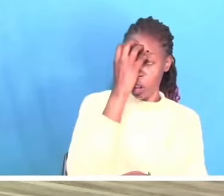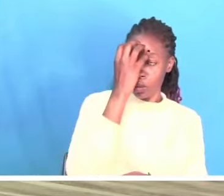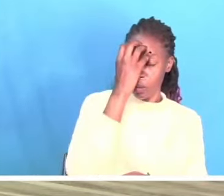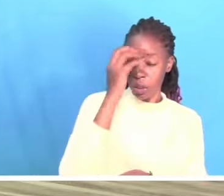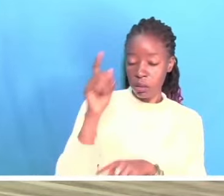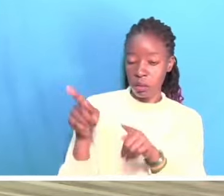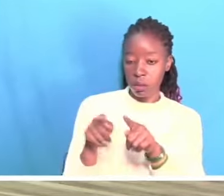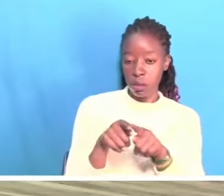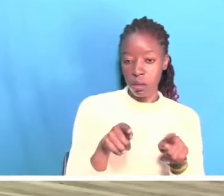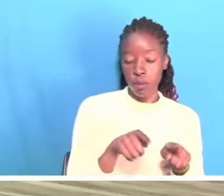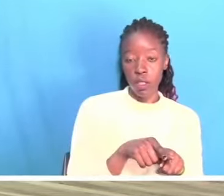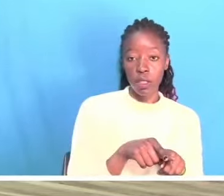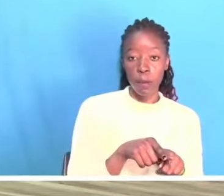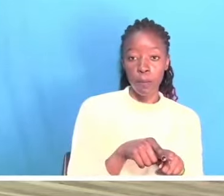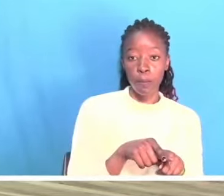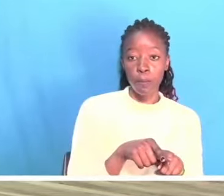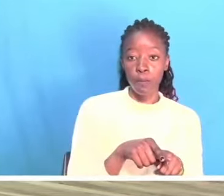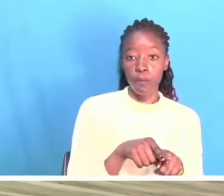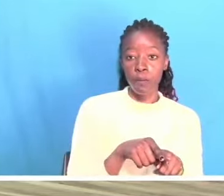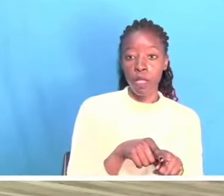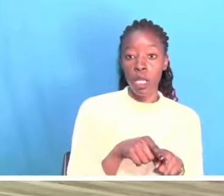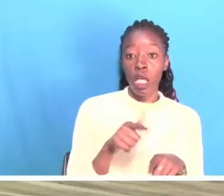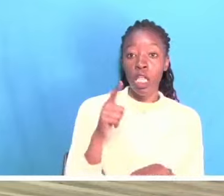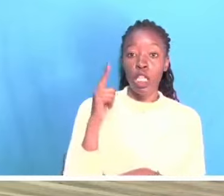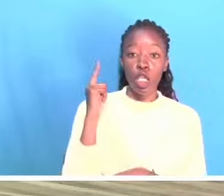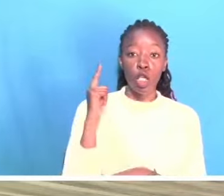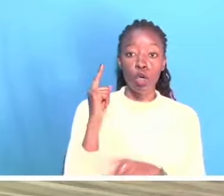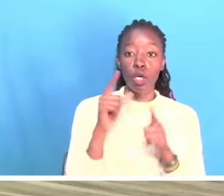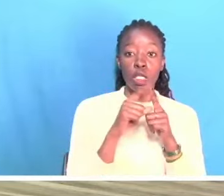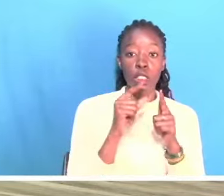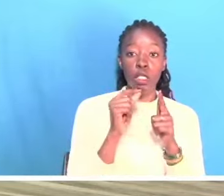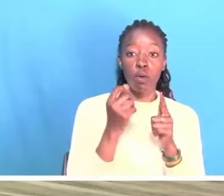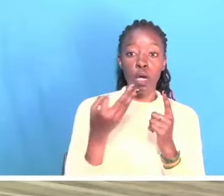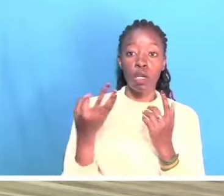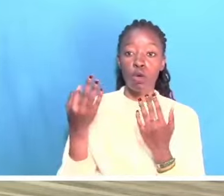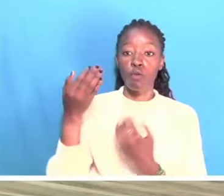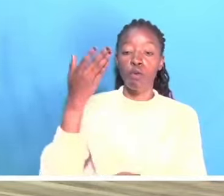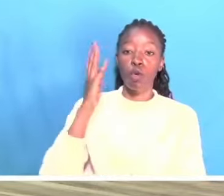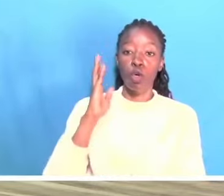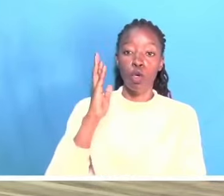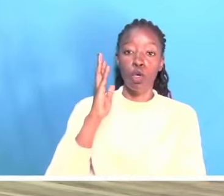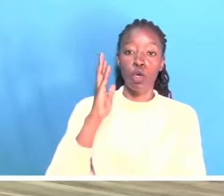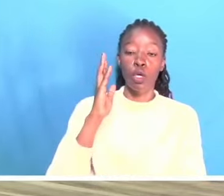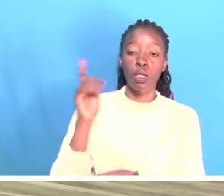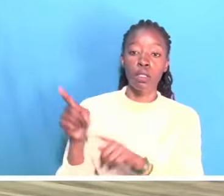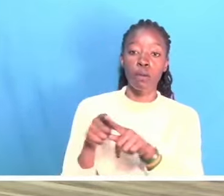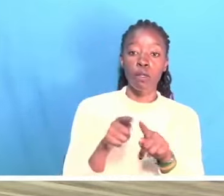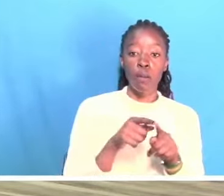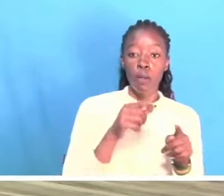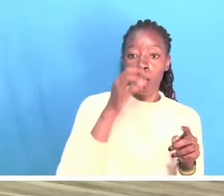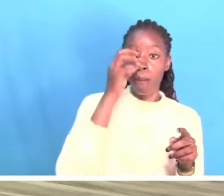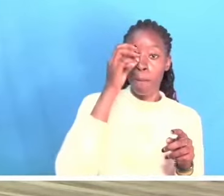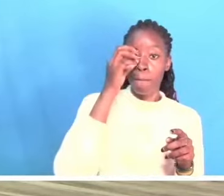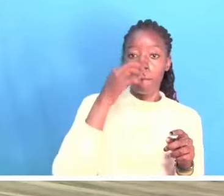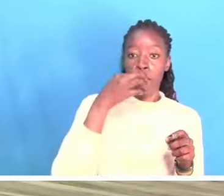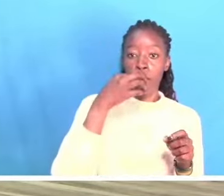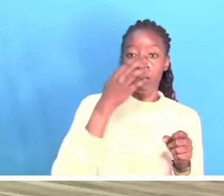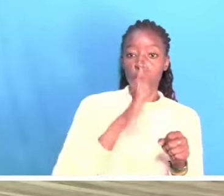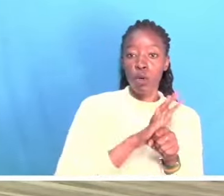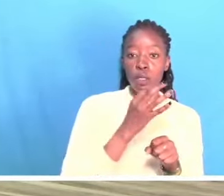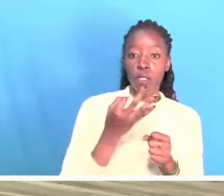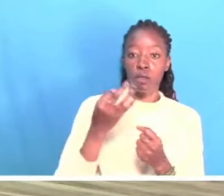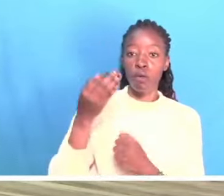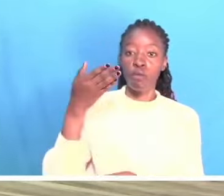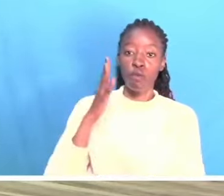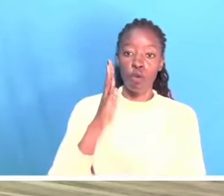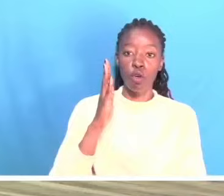law here is the word of God, its decrees and promises. And probably you could be the modern day Jew